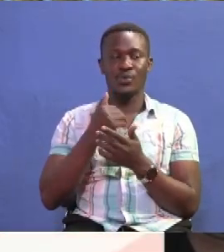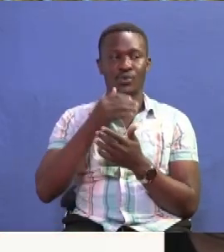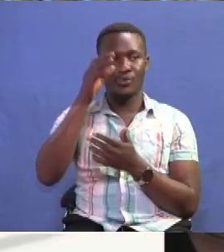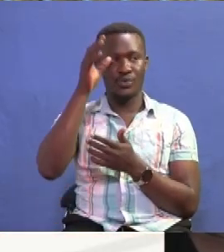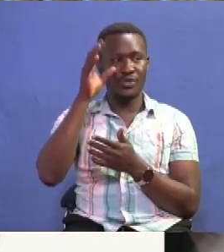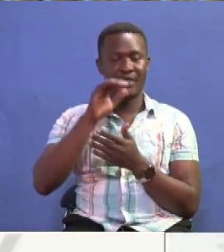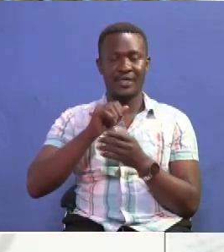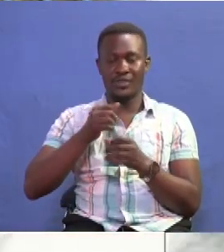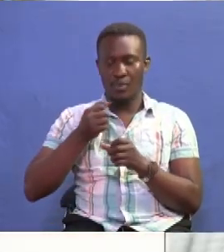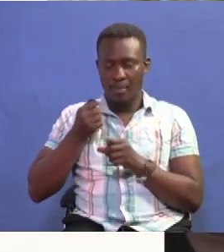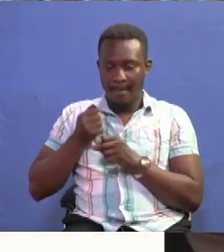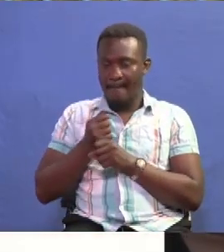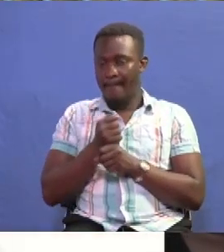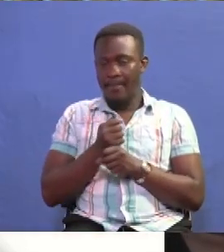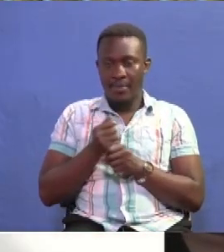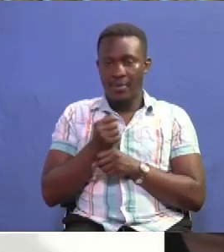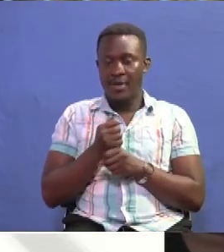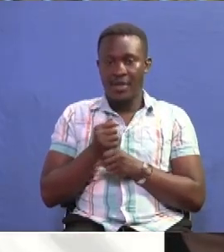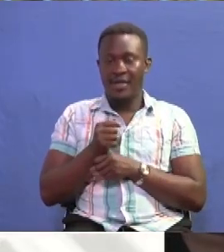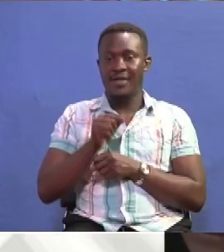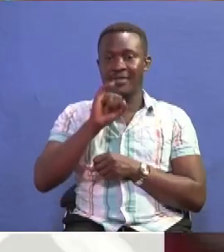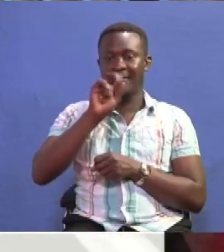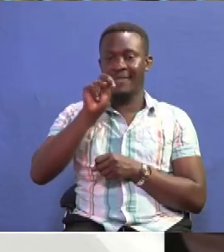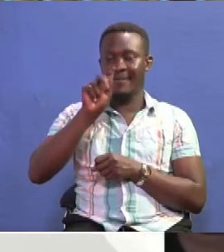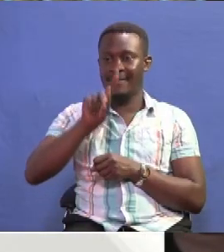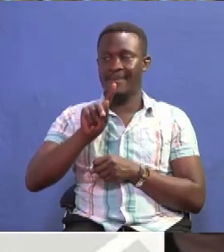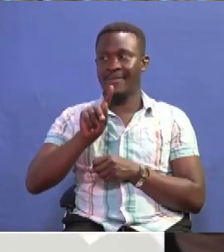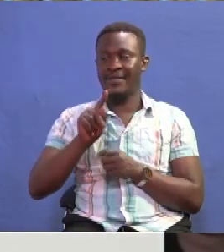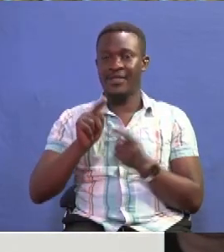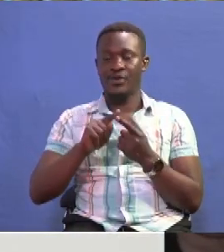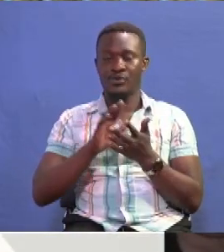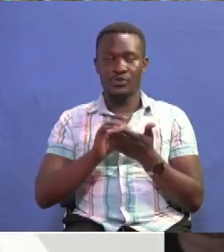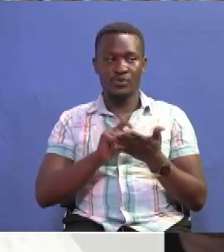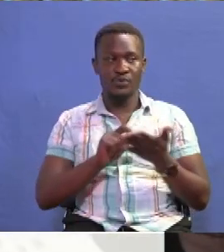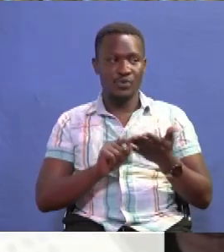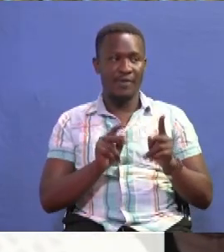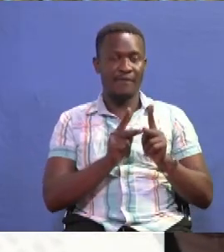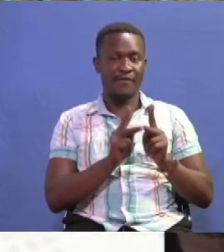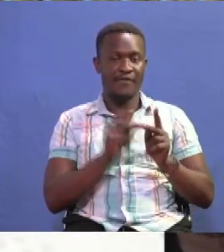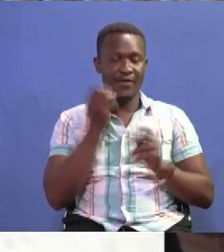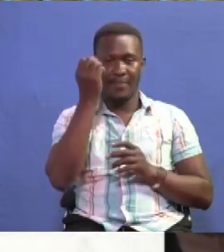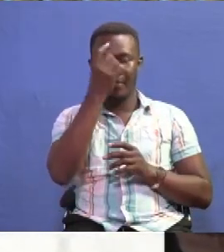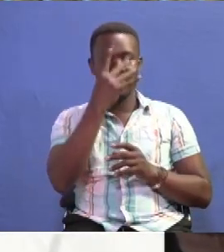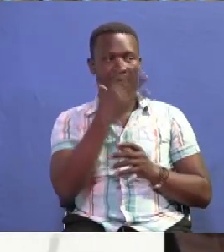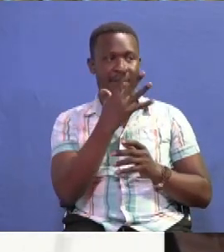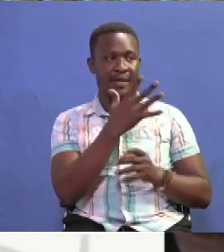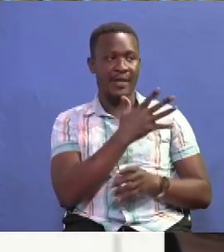brush and Chinese ink to write very beautiful